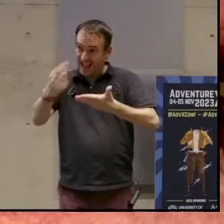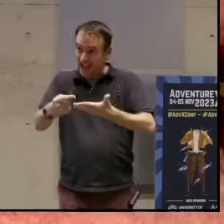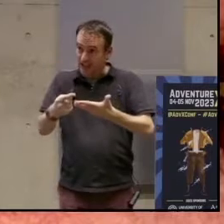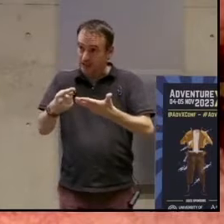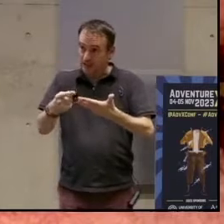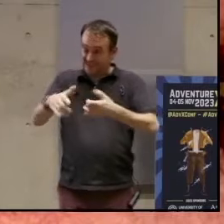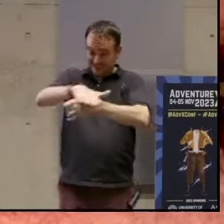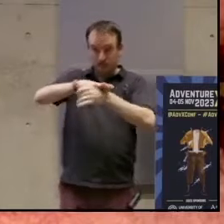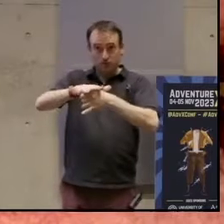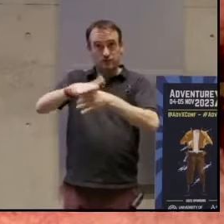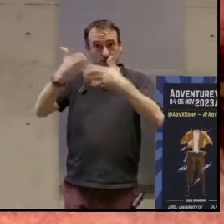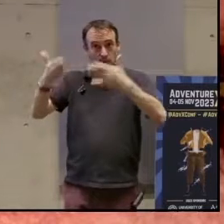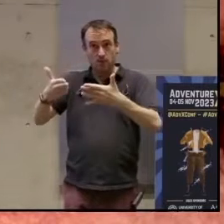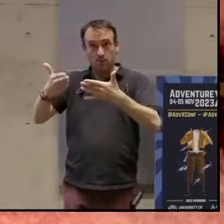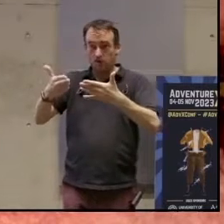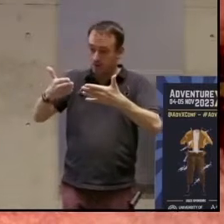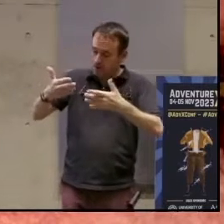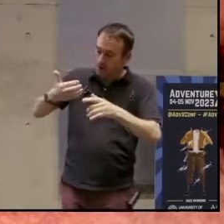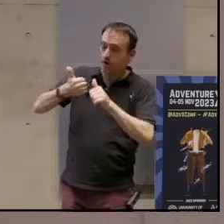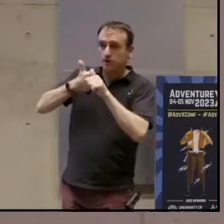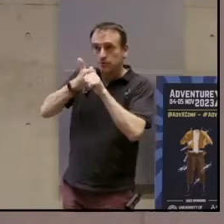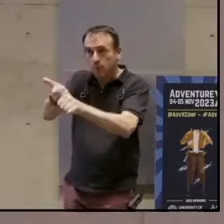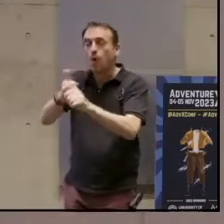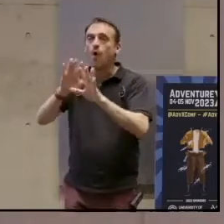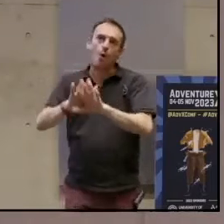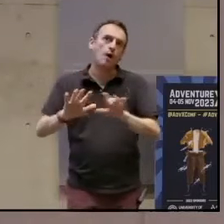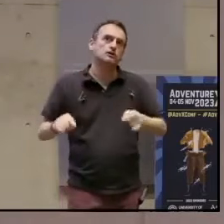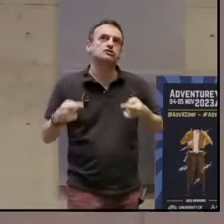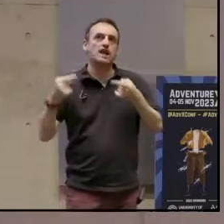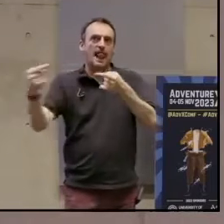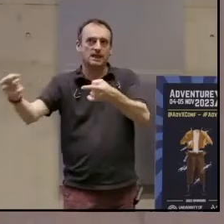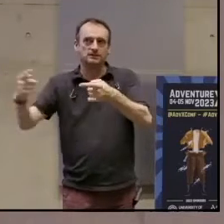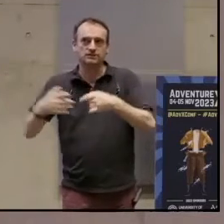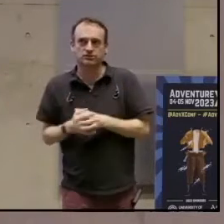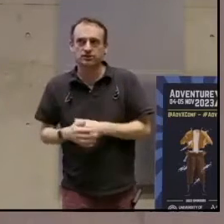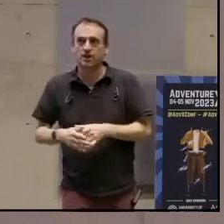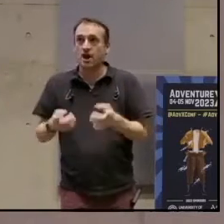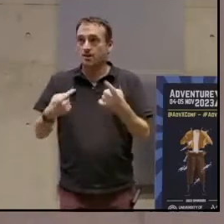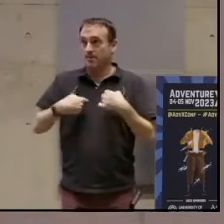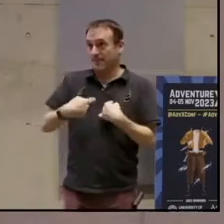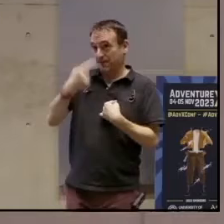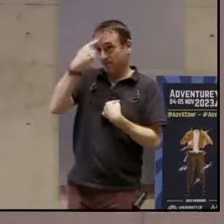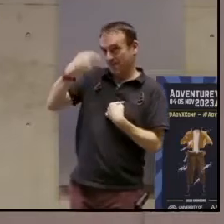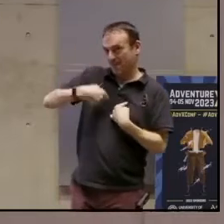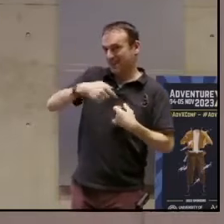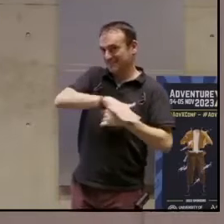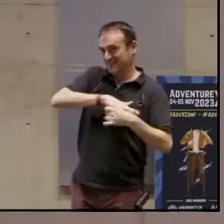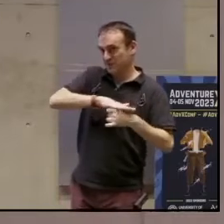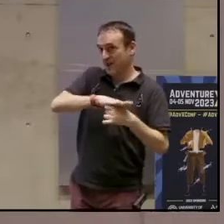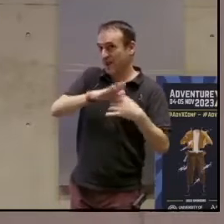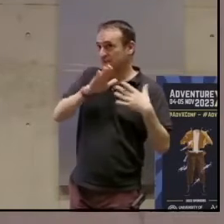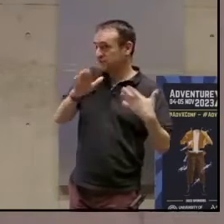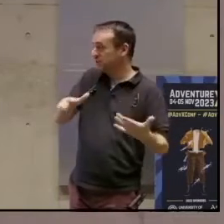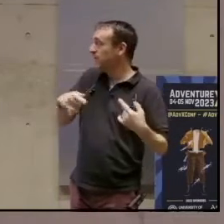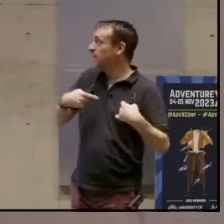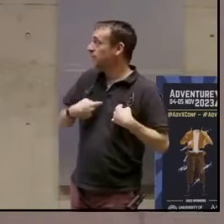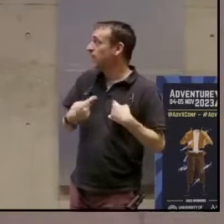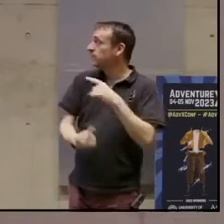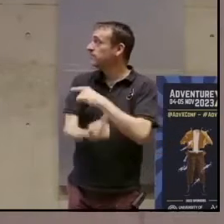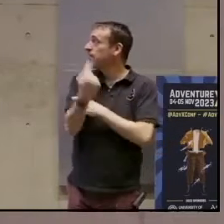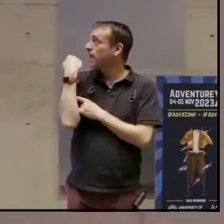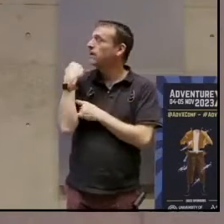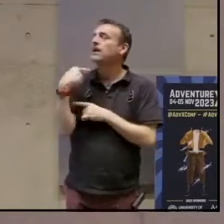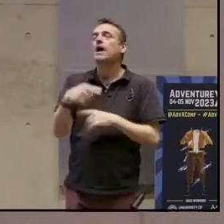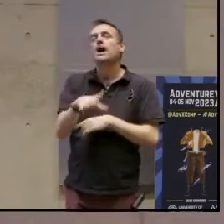quo. Being an old metalhead and punk person, guess where I land? The bellwether there is actually my feature film that I wrote and directed in 2017 in